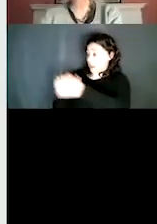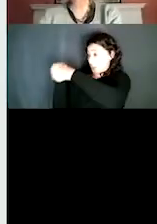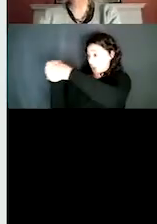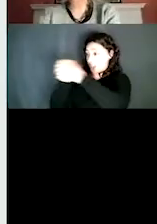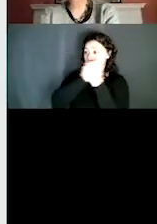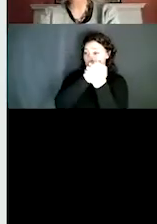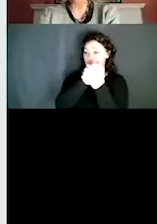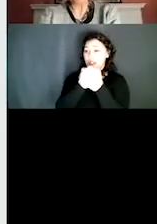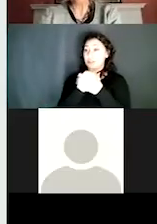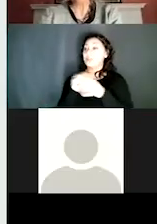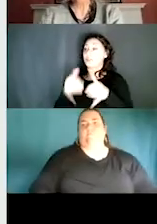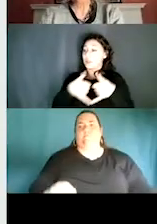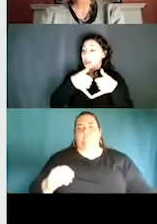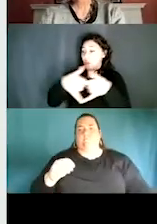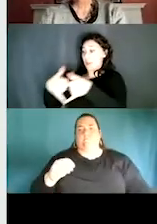Thank you, Dean McLaughlin.